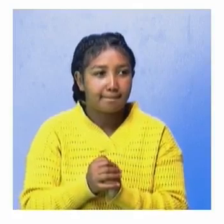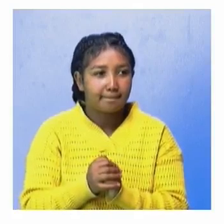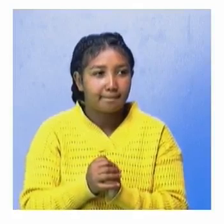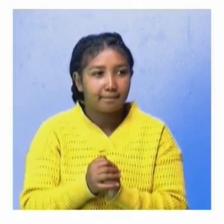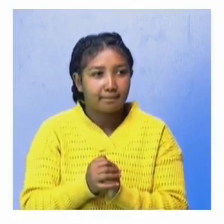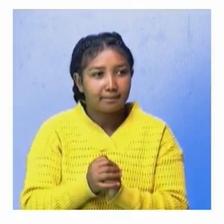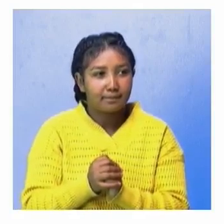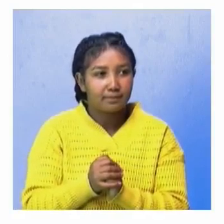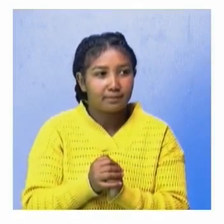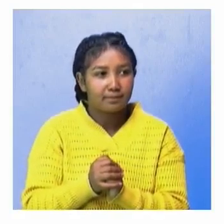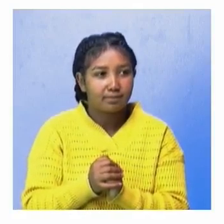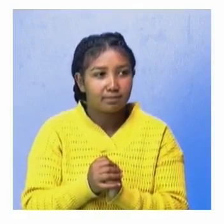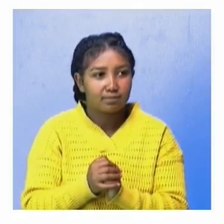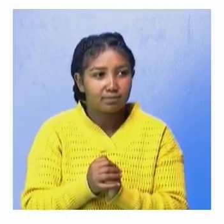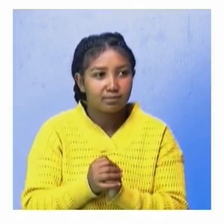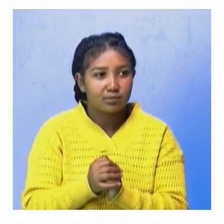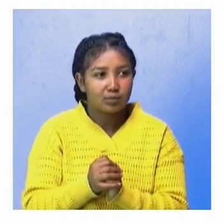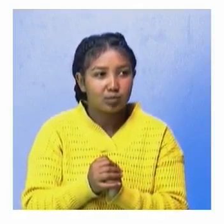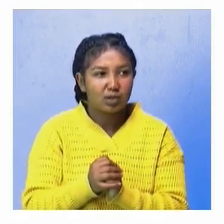learn